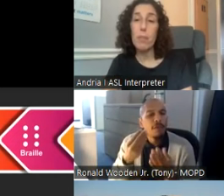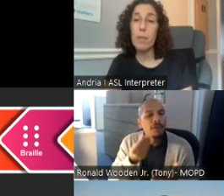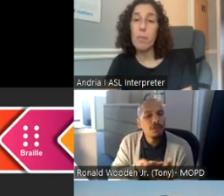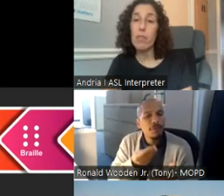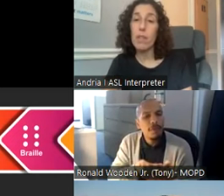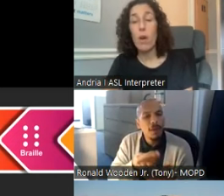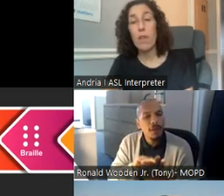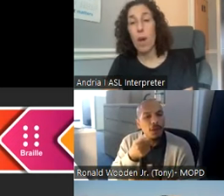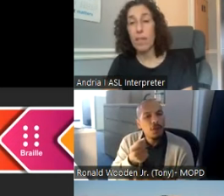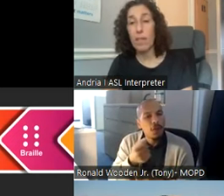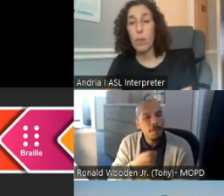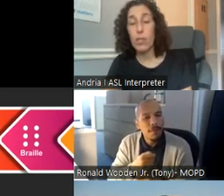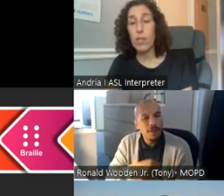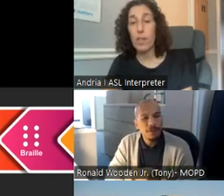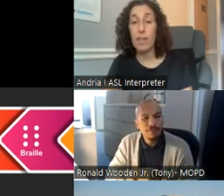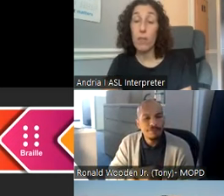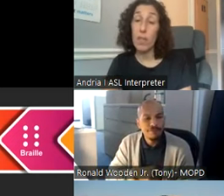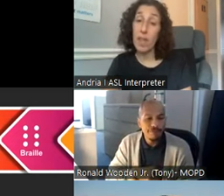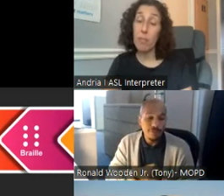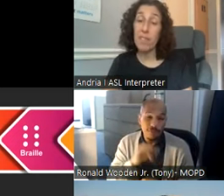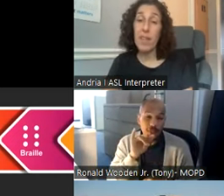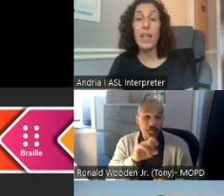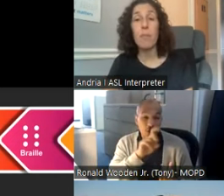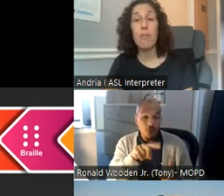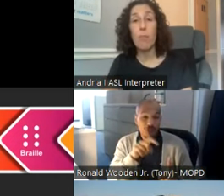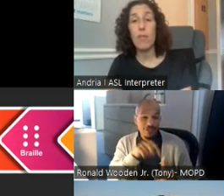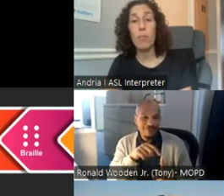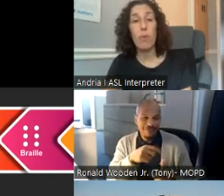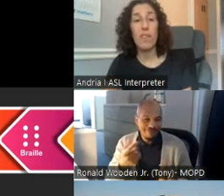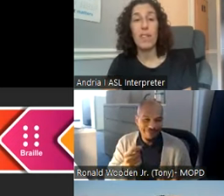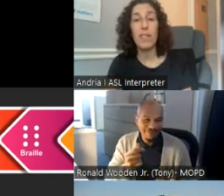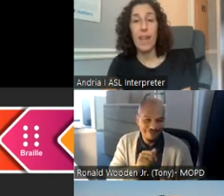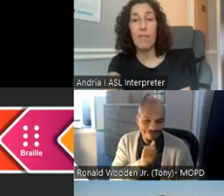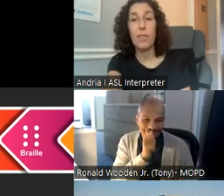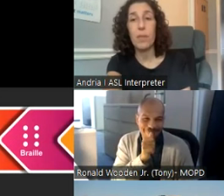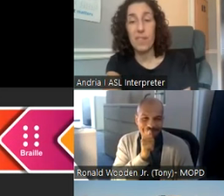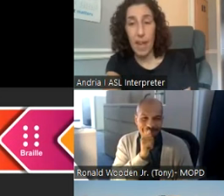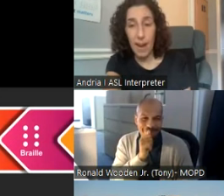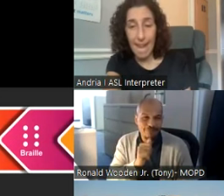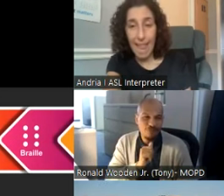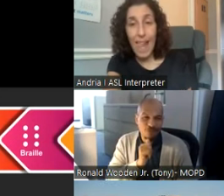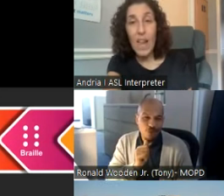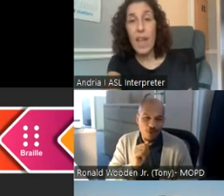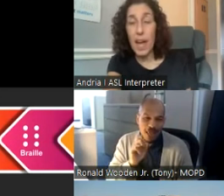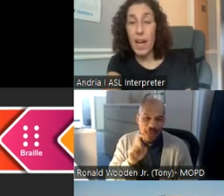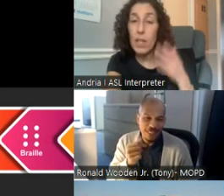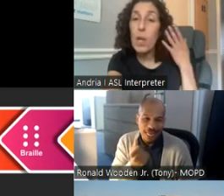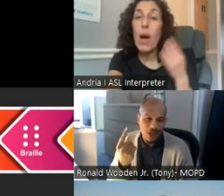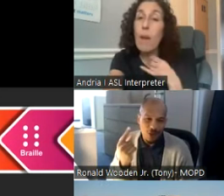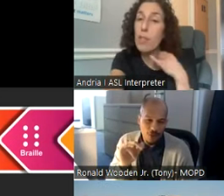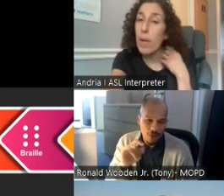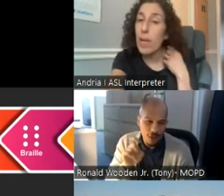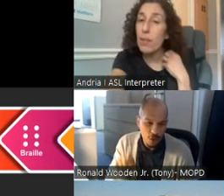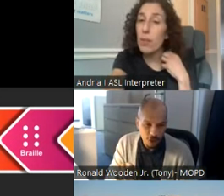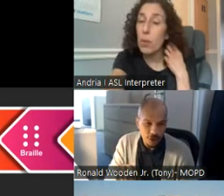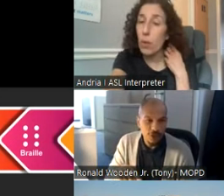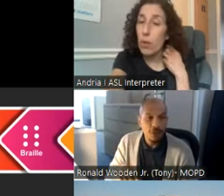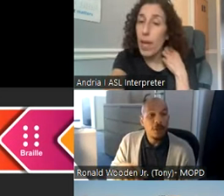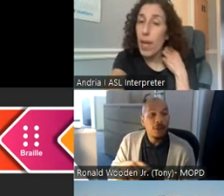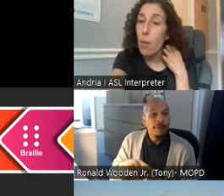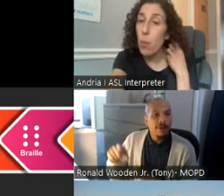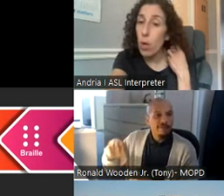communicate to people our thoughts and questions. For example, it's not inappropriate for a person that's deaf to say that, how much money do